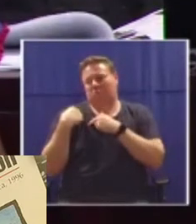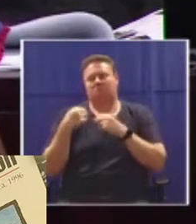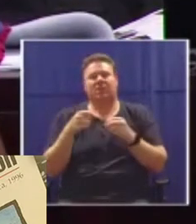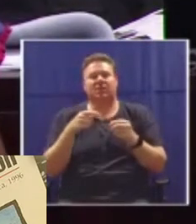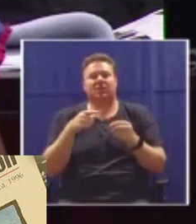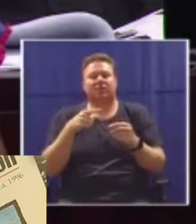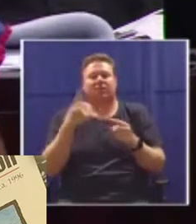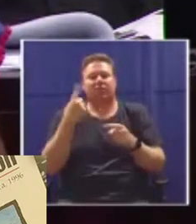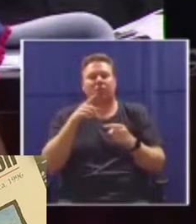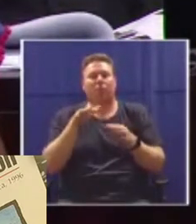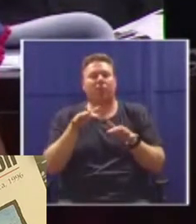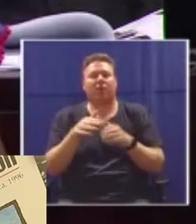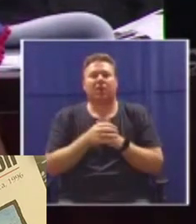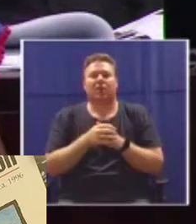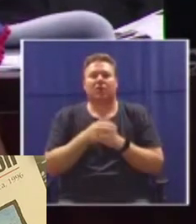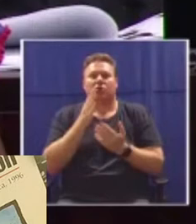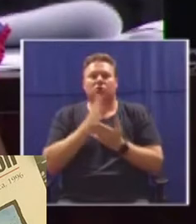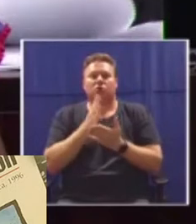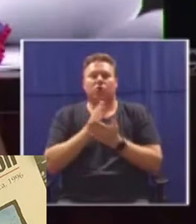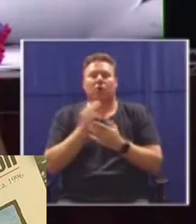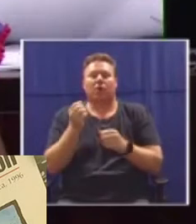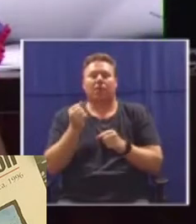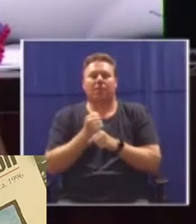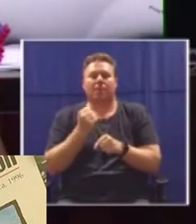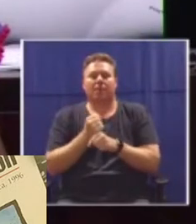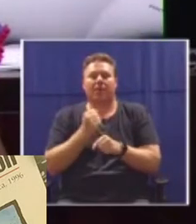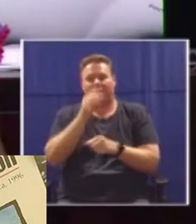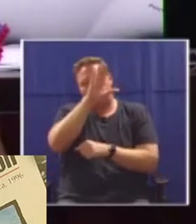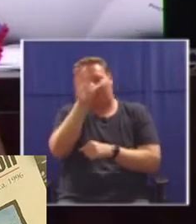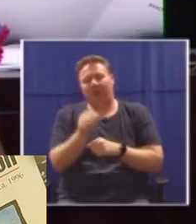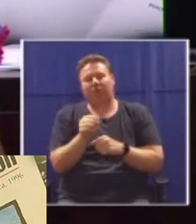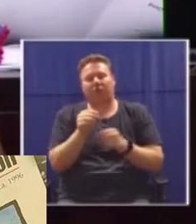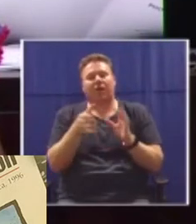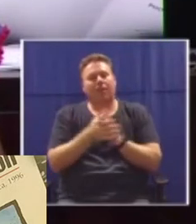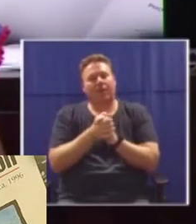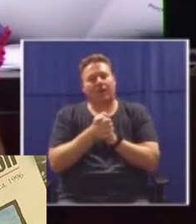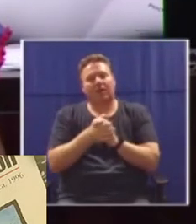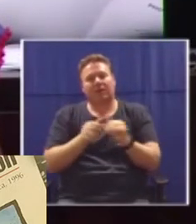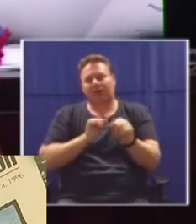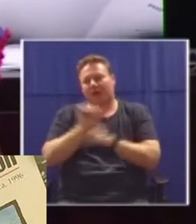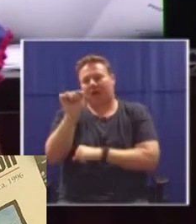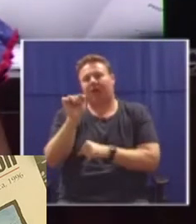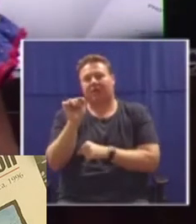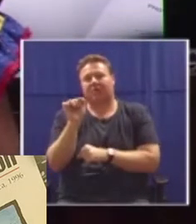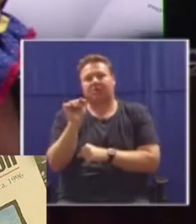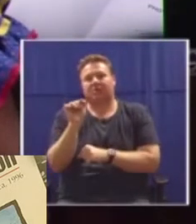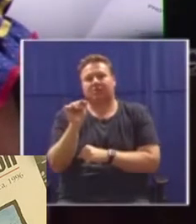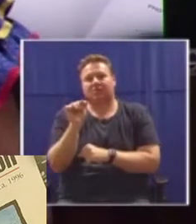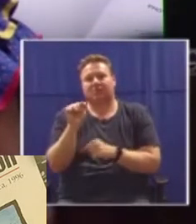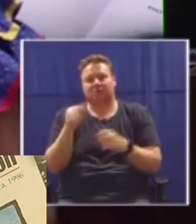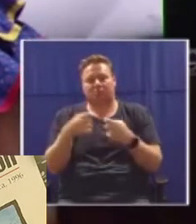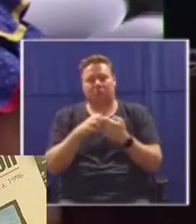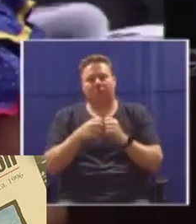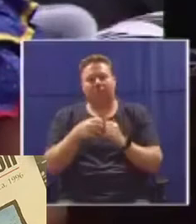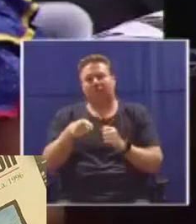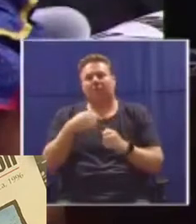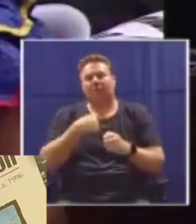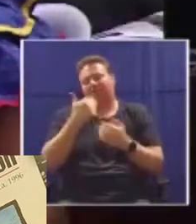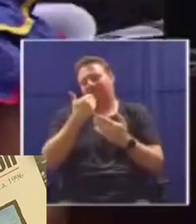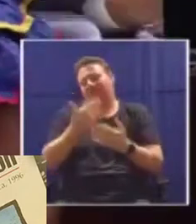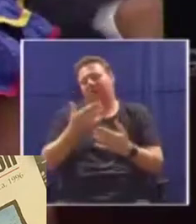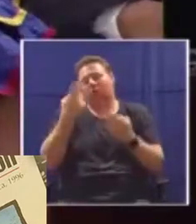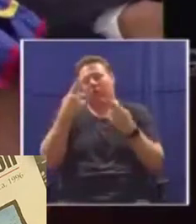ensure that the continent is committed to fight against this pandemic. And I thank you, Honorable